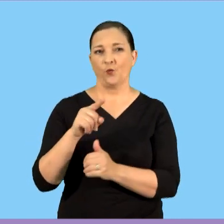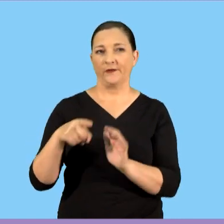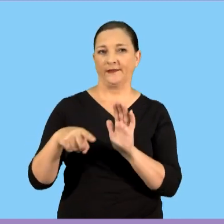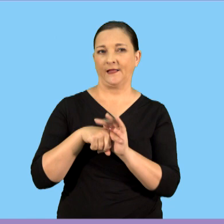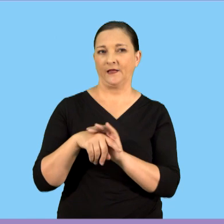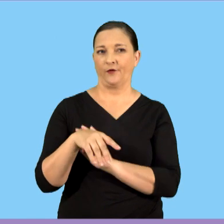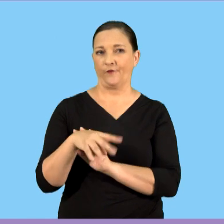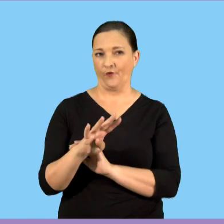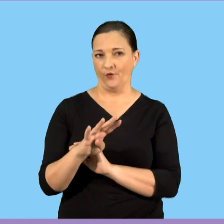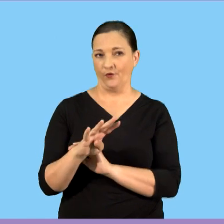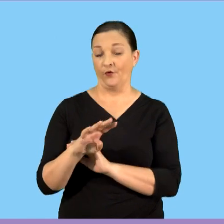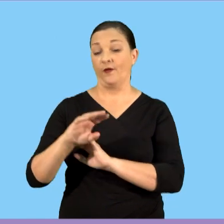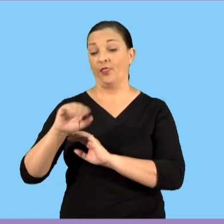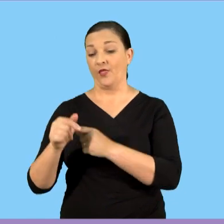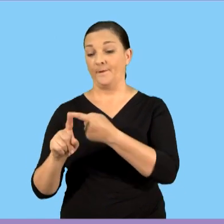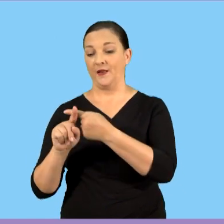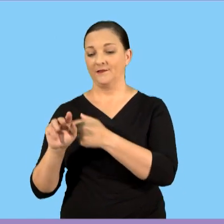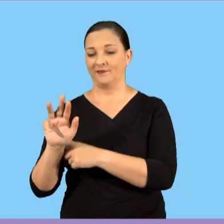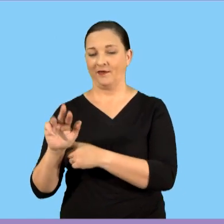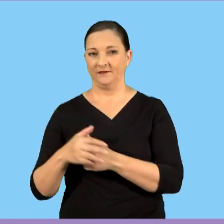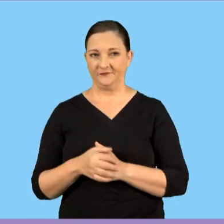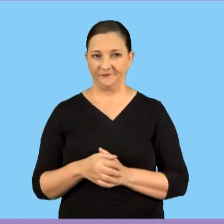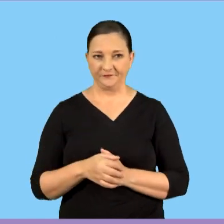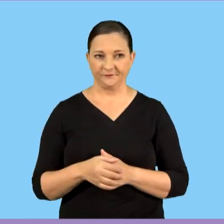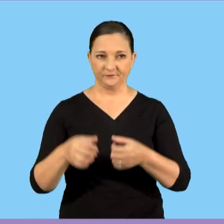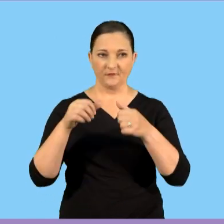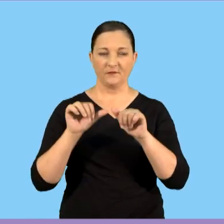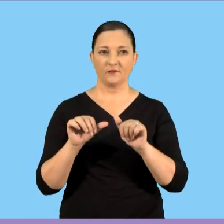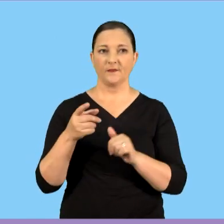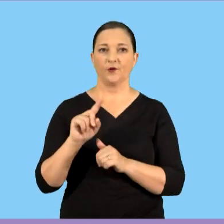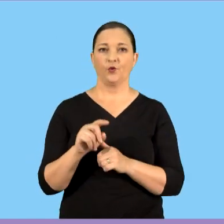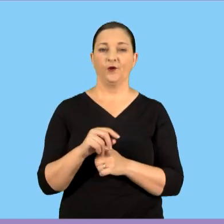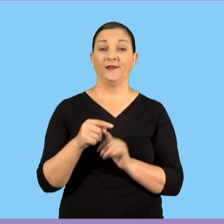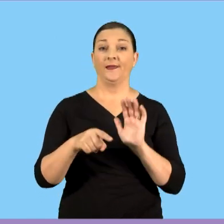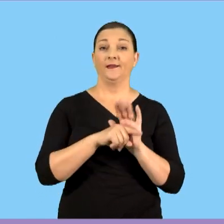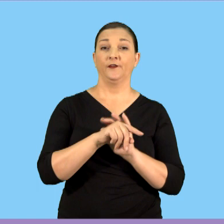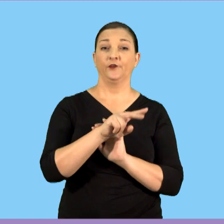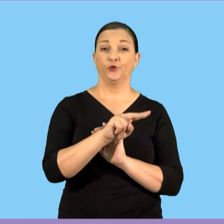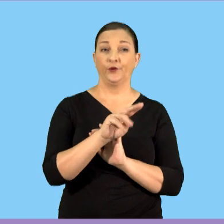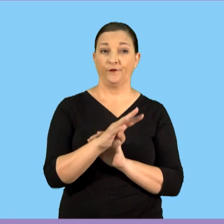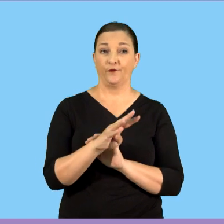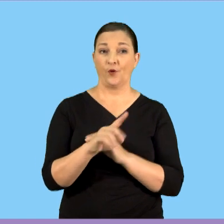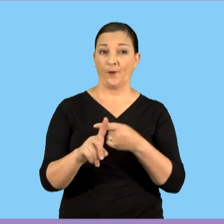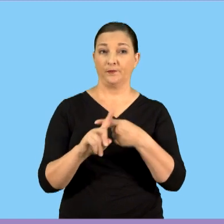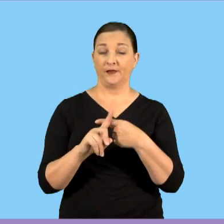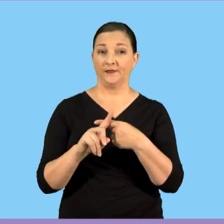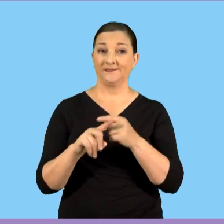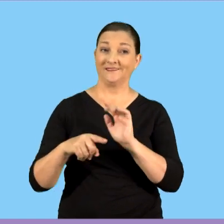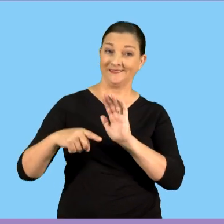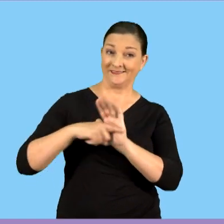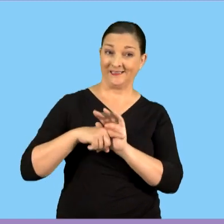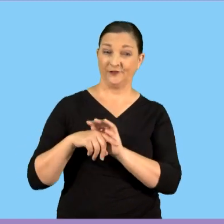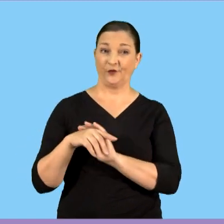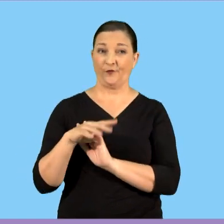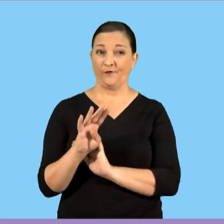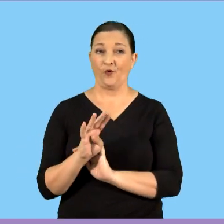negative 4. And we are going to add the 9. So after that, we are going to say a negative 24 plus